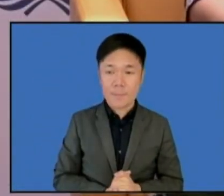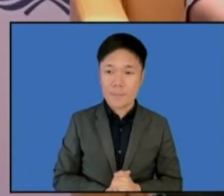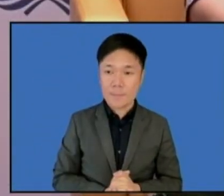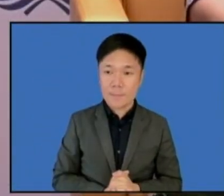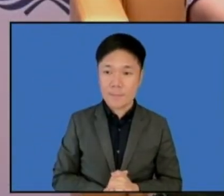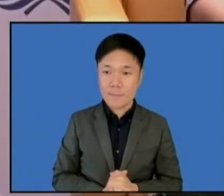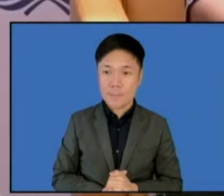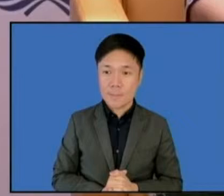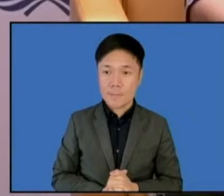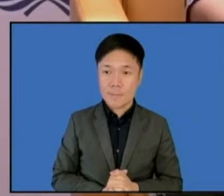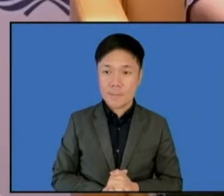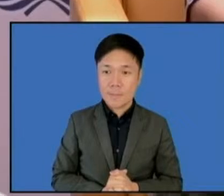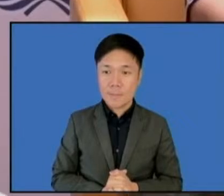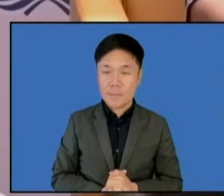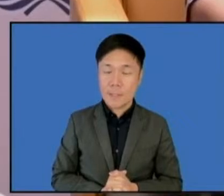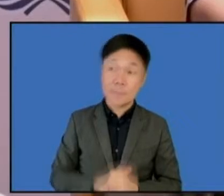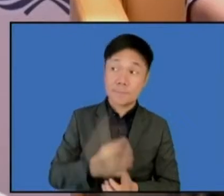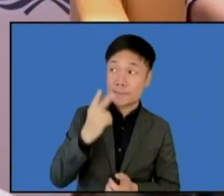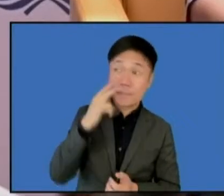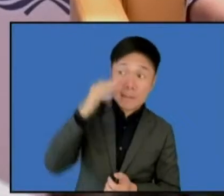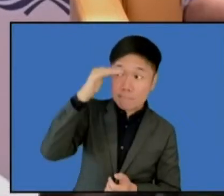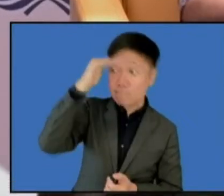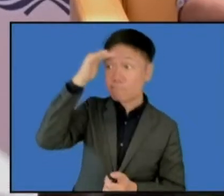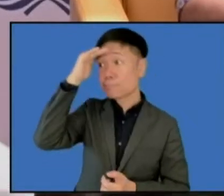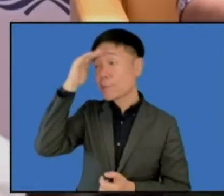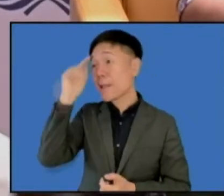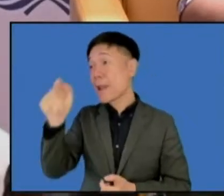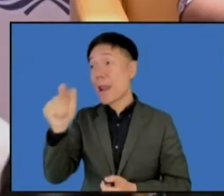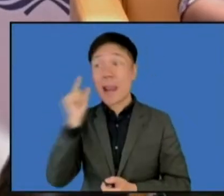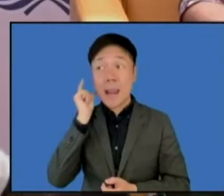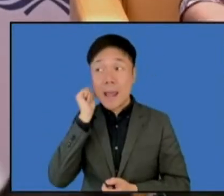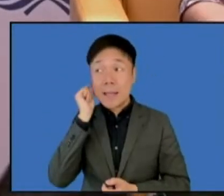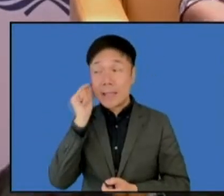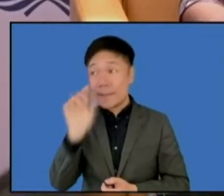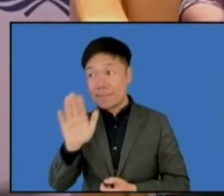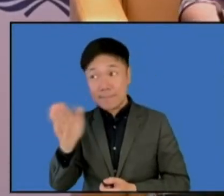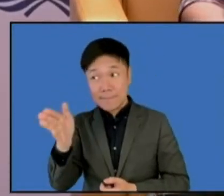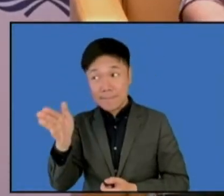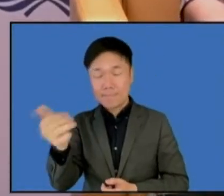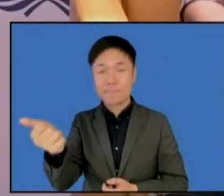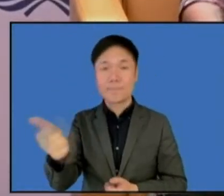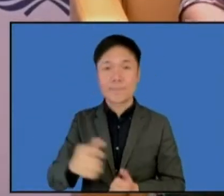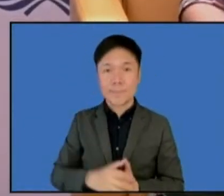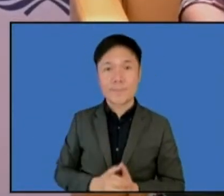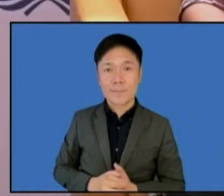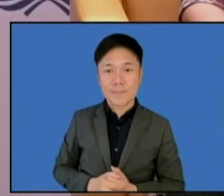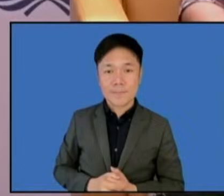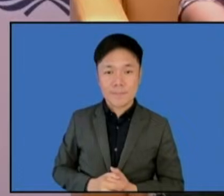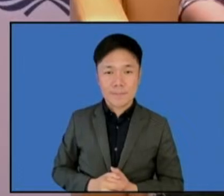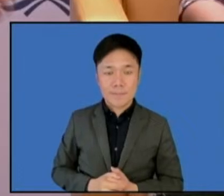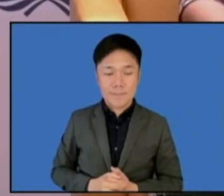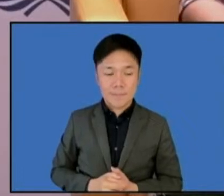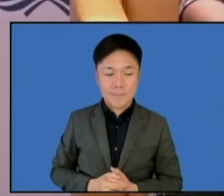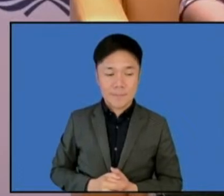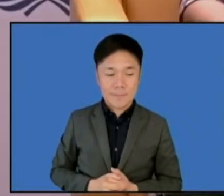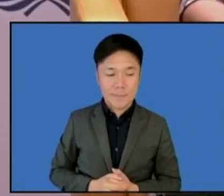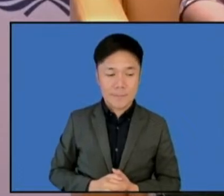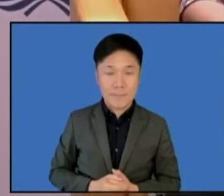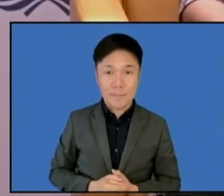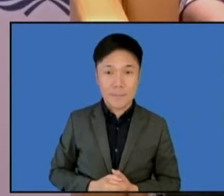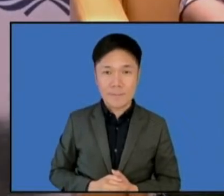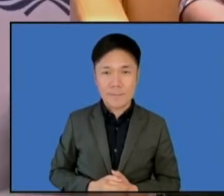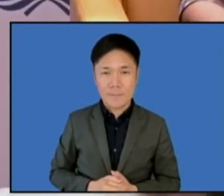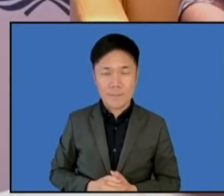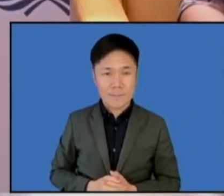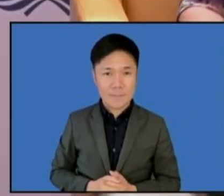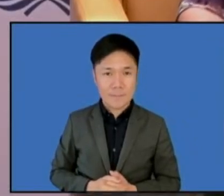I see the lady in the left from Japan first, and please do, since my eyes, as you can